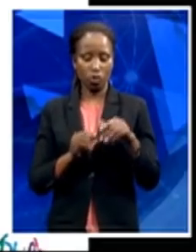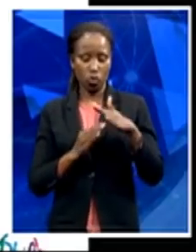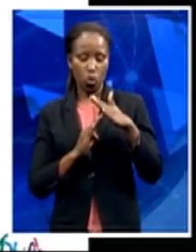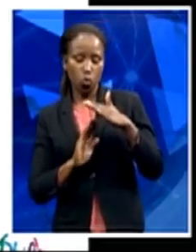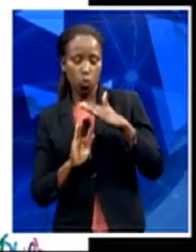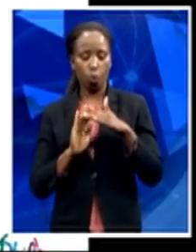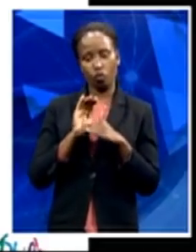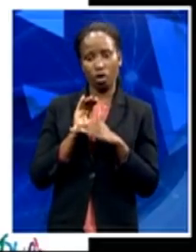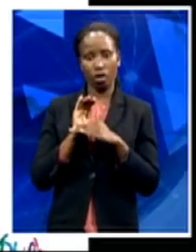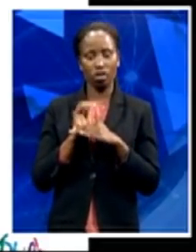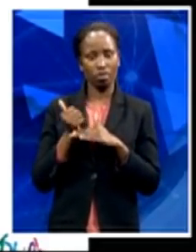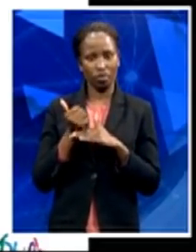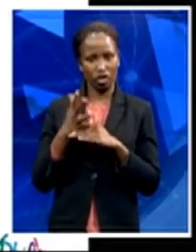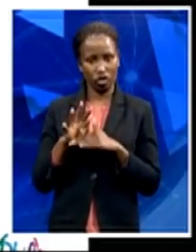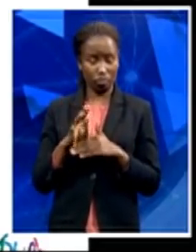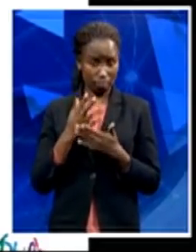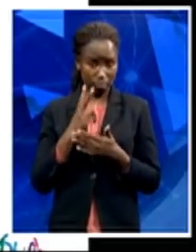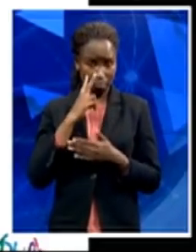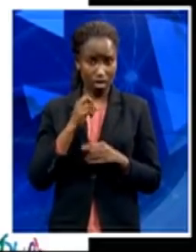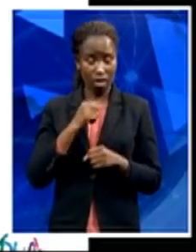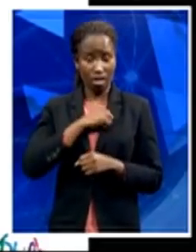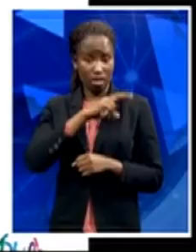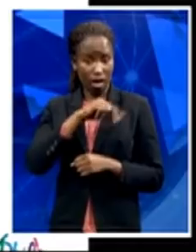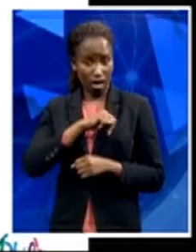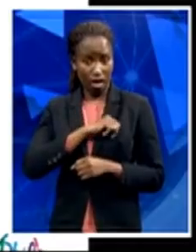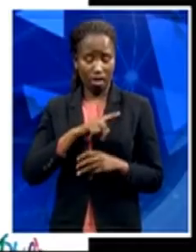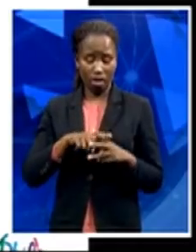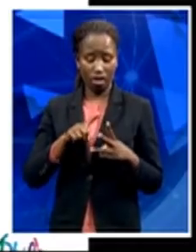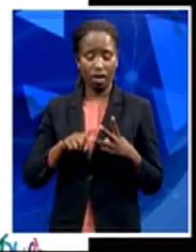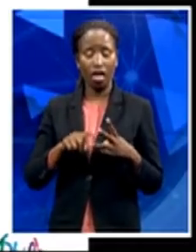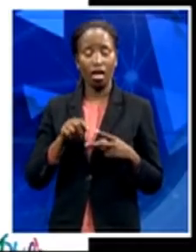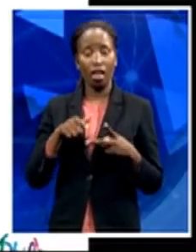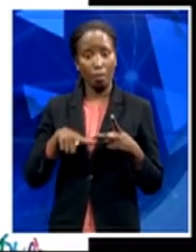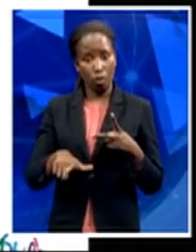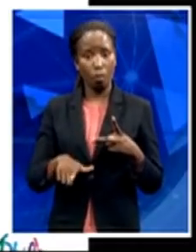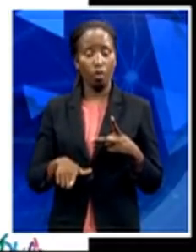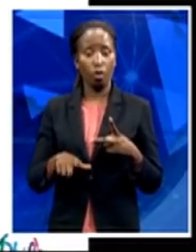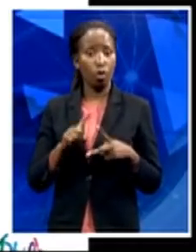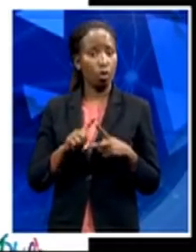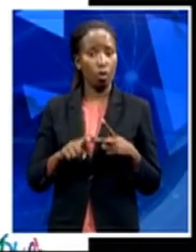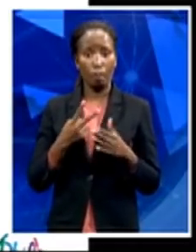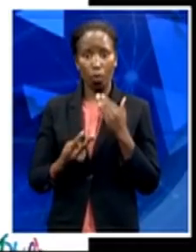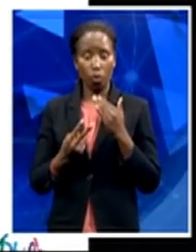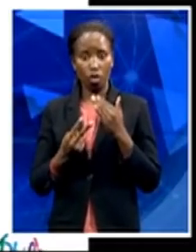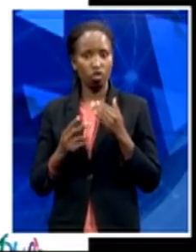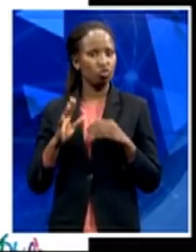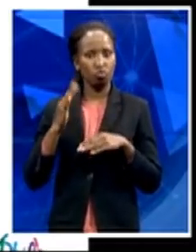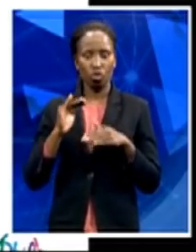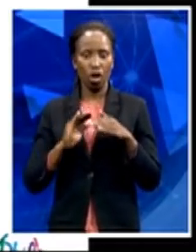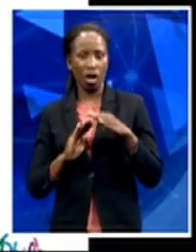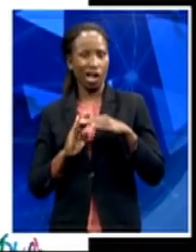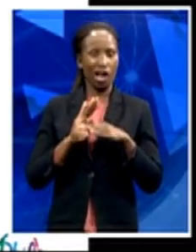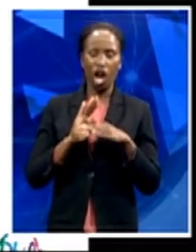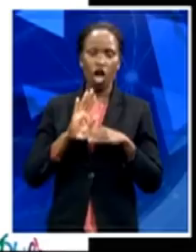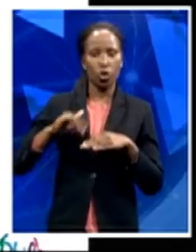that KwaZulu-Natal, Limpopo have not yet crossed the threshold, but Mpumalanga is